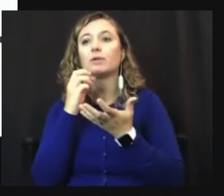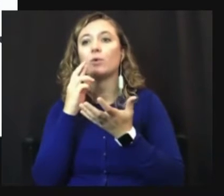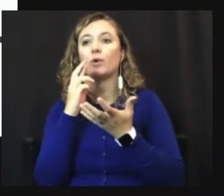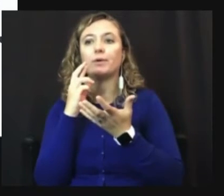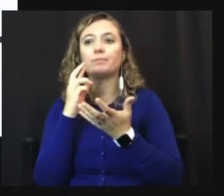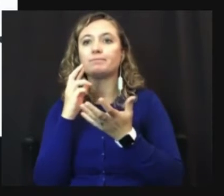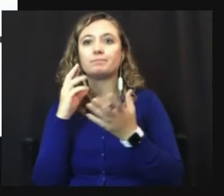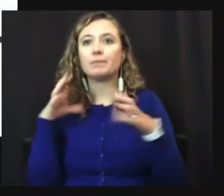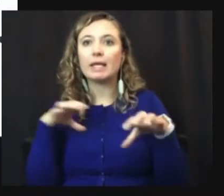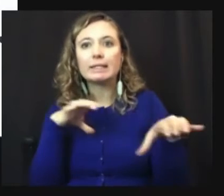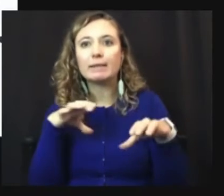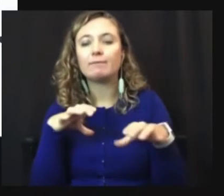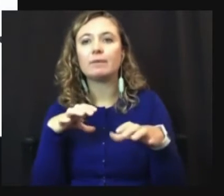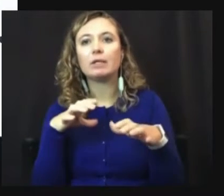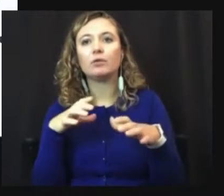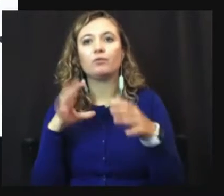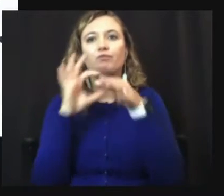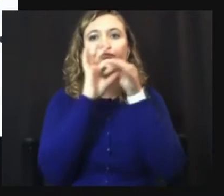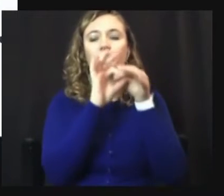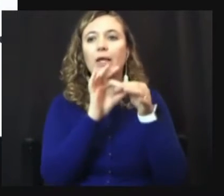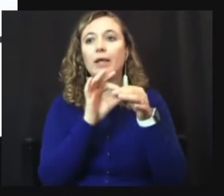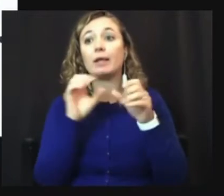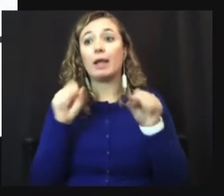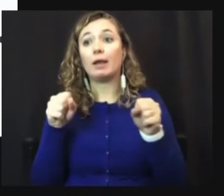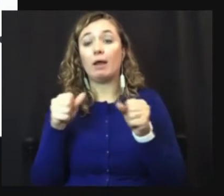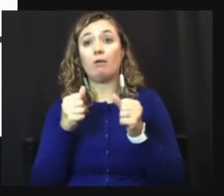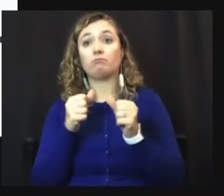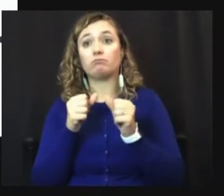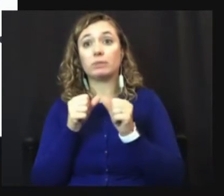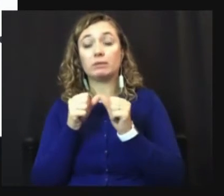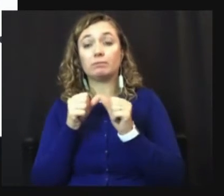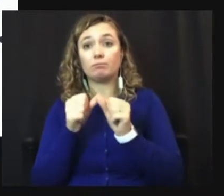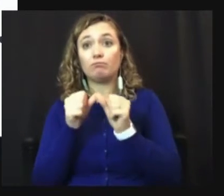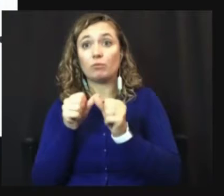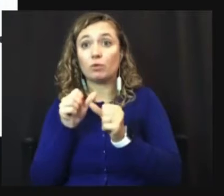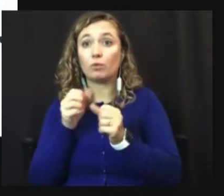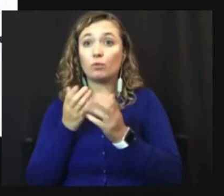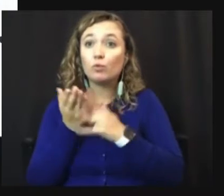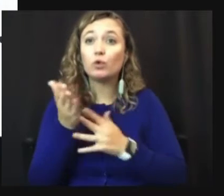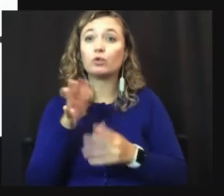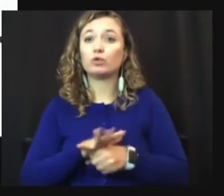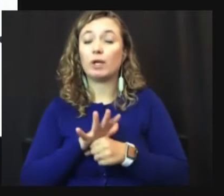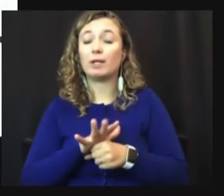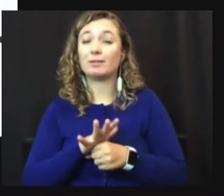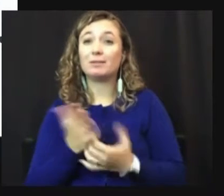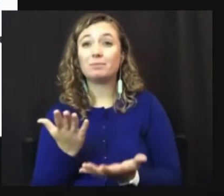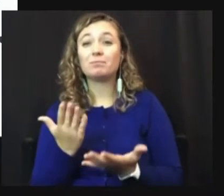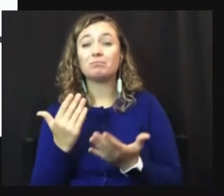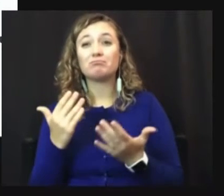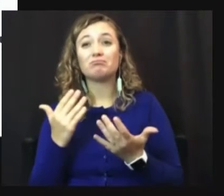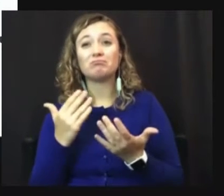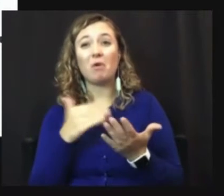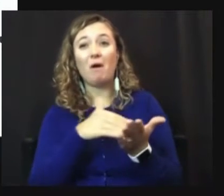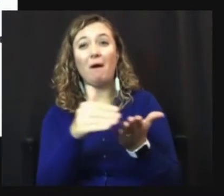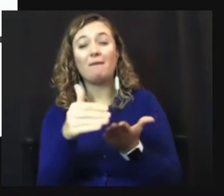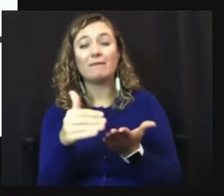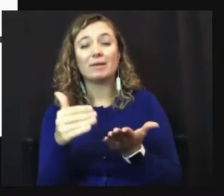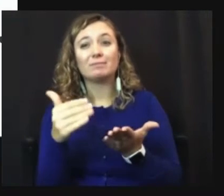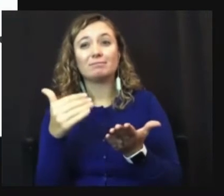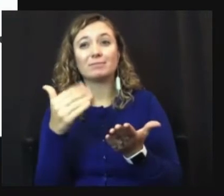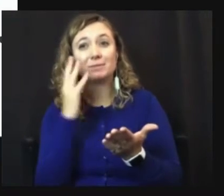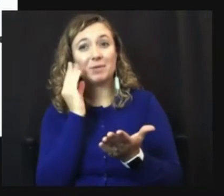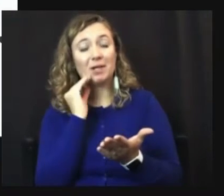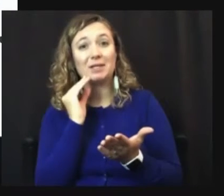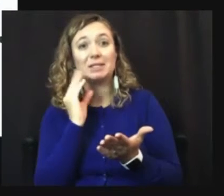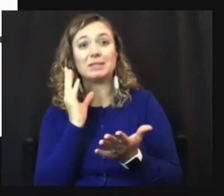ability to push through challenges. I mean, we've all kind of, maybe we haven't all, but I think we've often been there where we have to sit through a meeting or